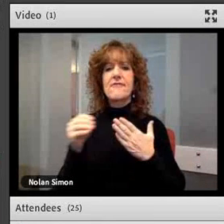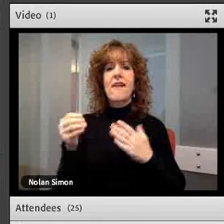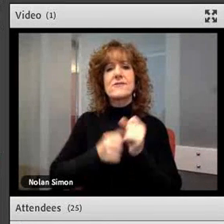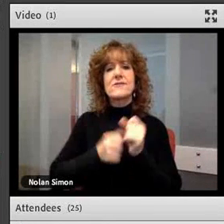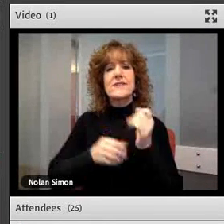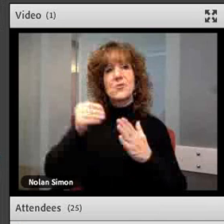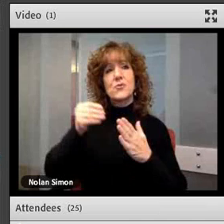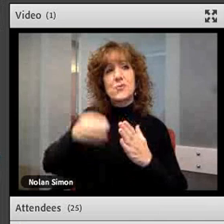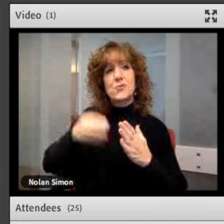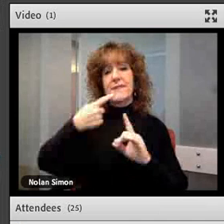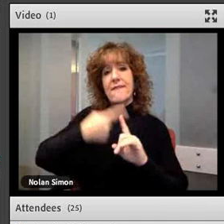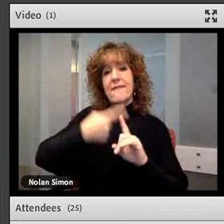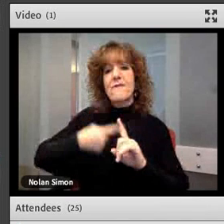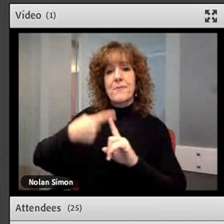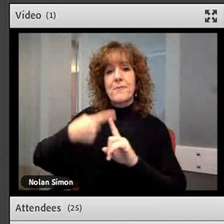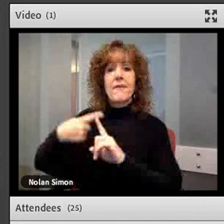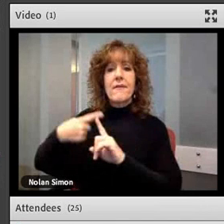student per month.